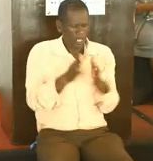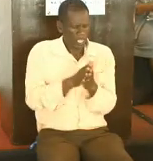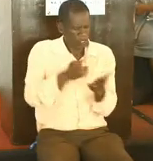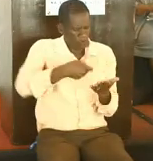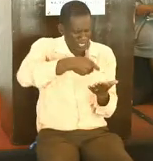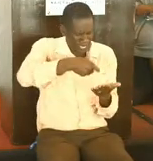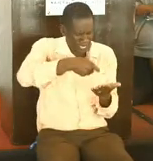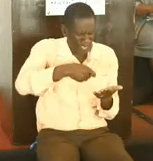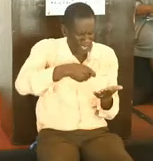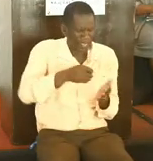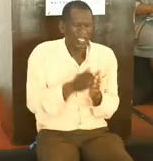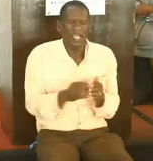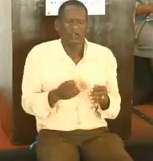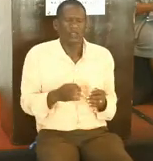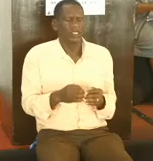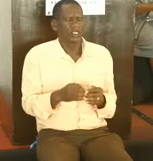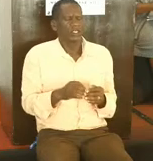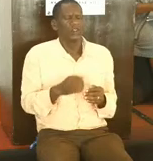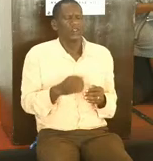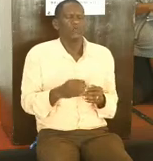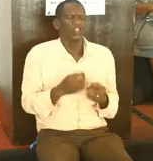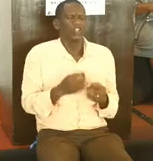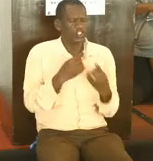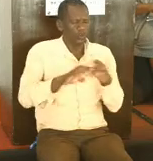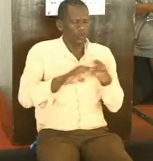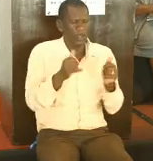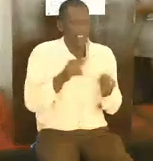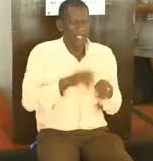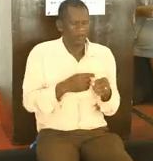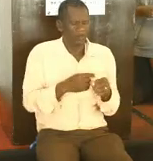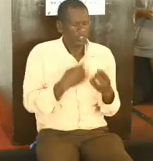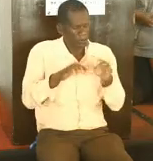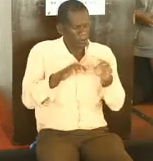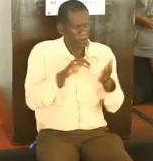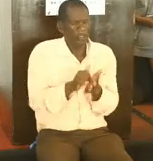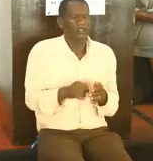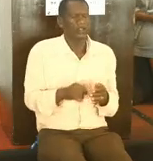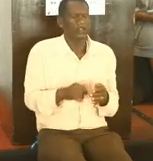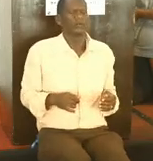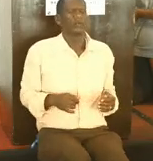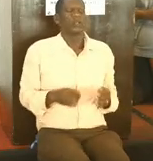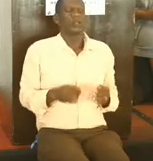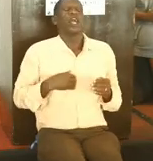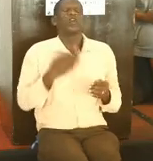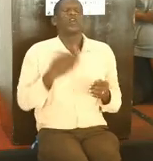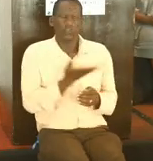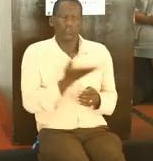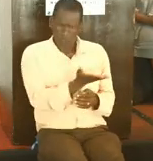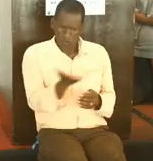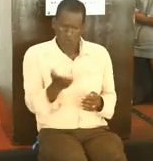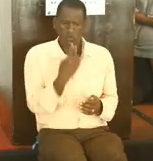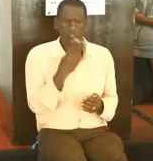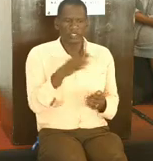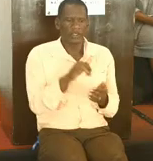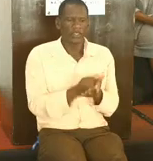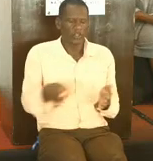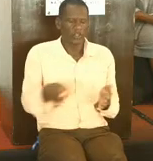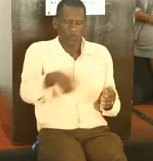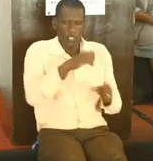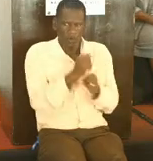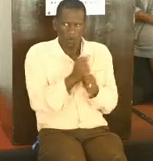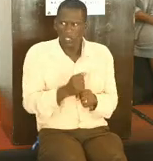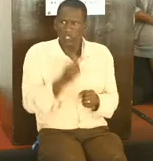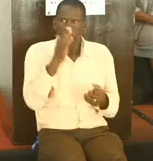down we and then we sound very wise afterwards when we are citing all of them and I want you to see that we are at work